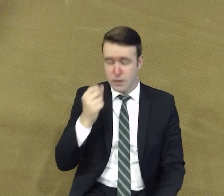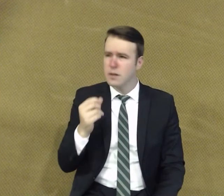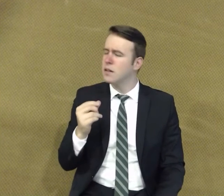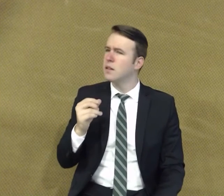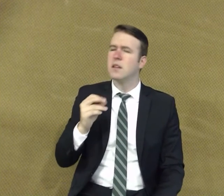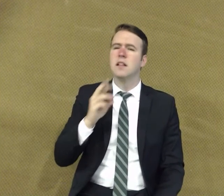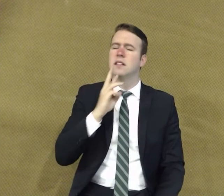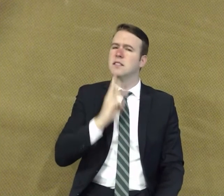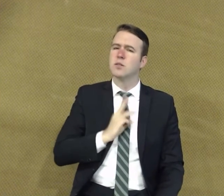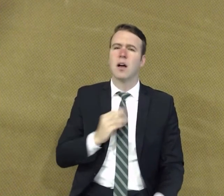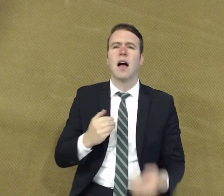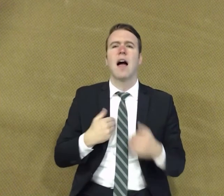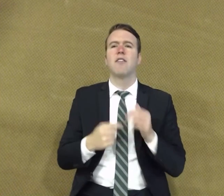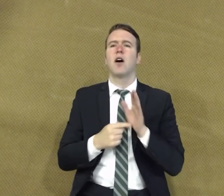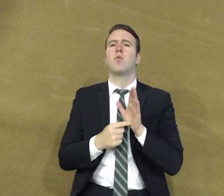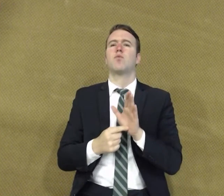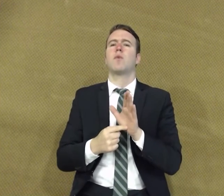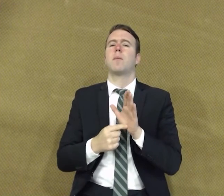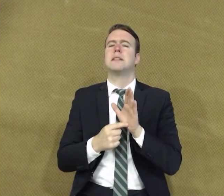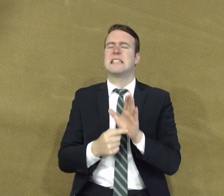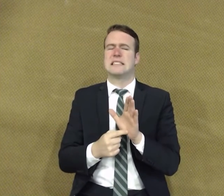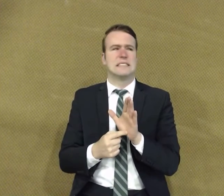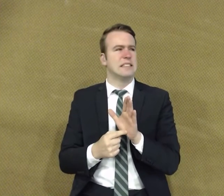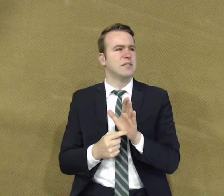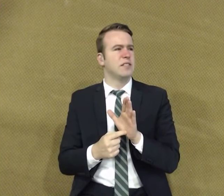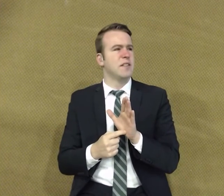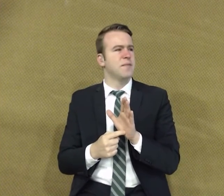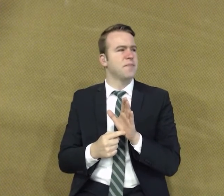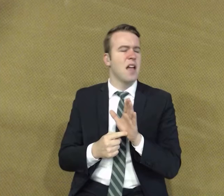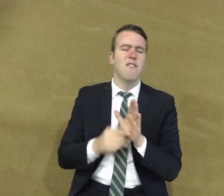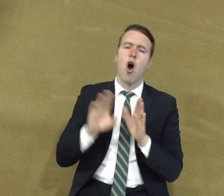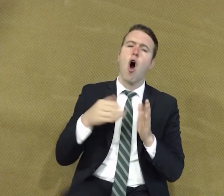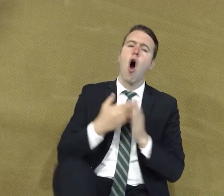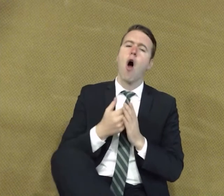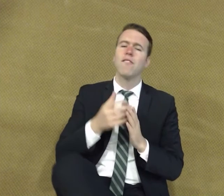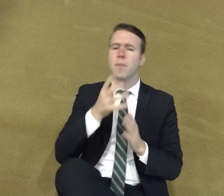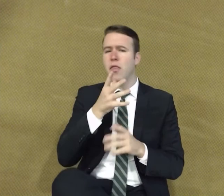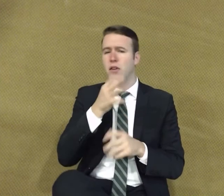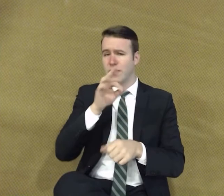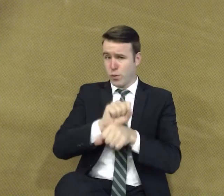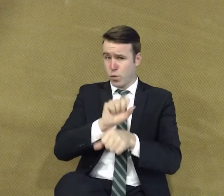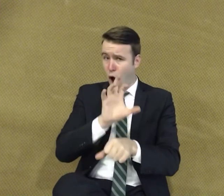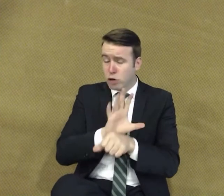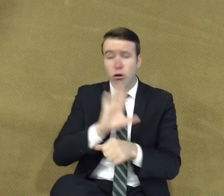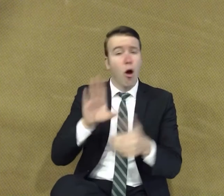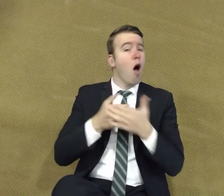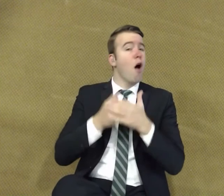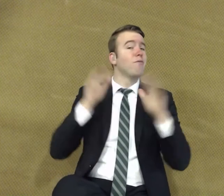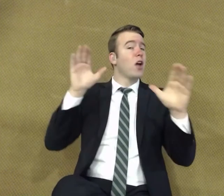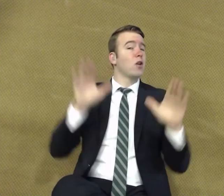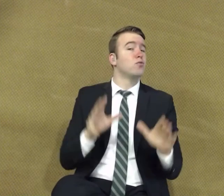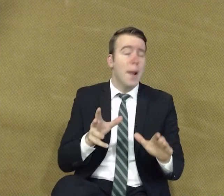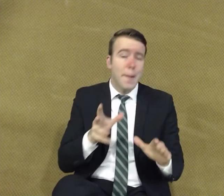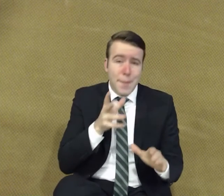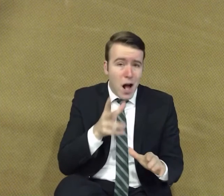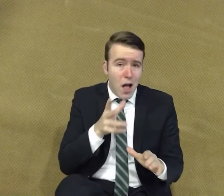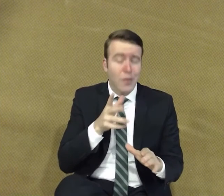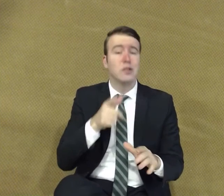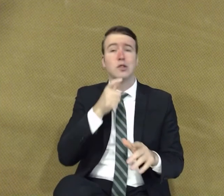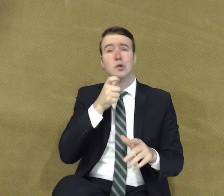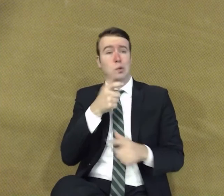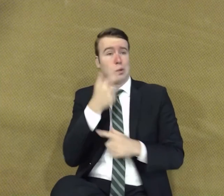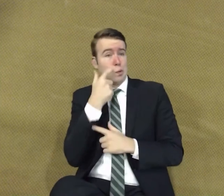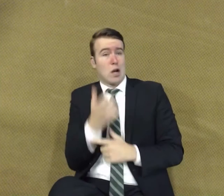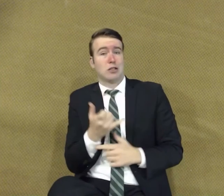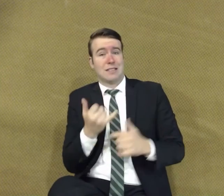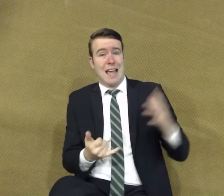Sister Wilson, as a representative of all of the mothers of the Rock Church and all of the great mothers that are